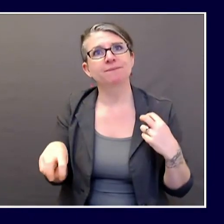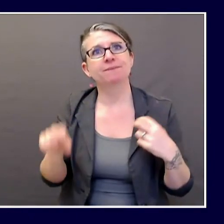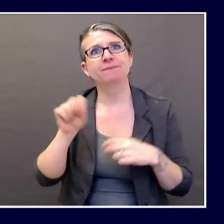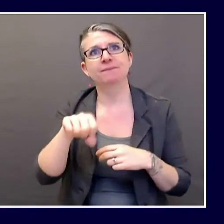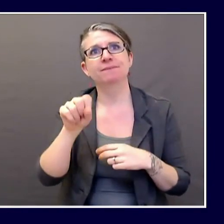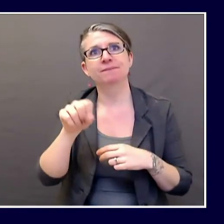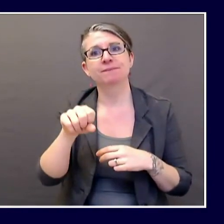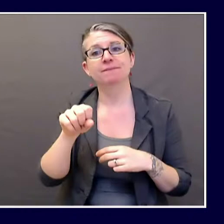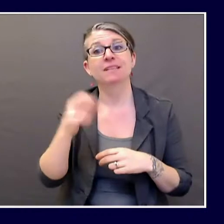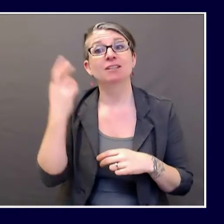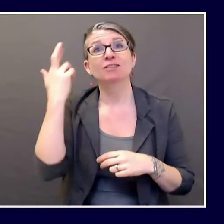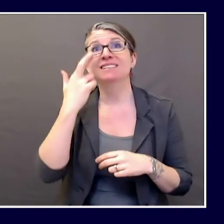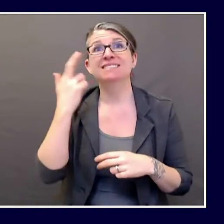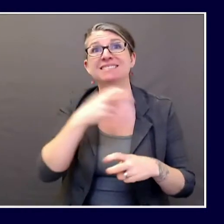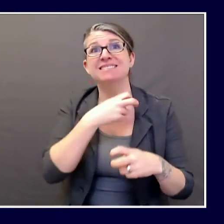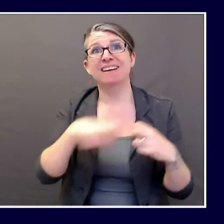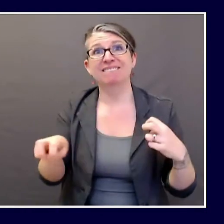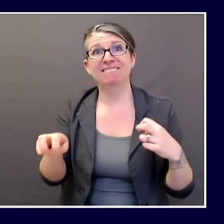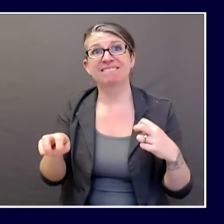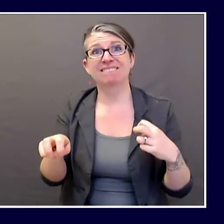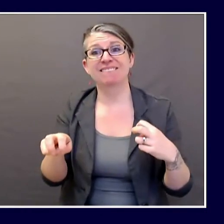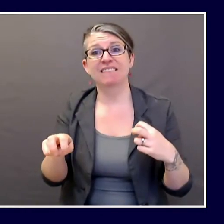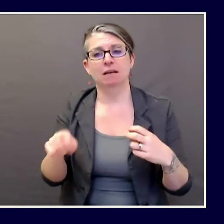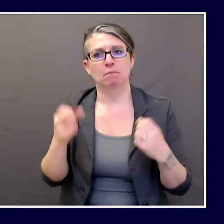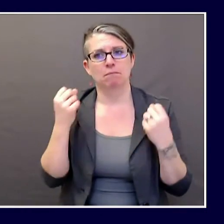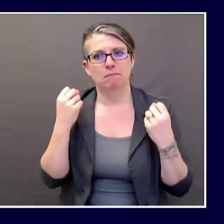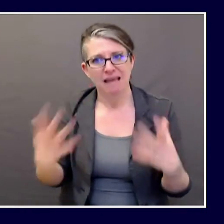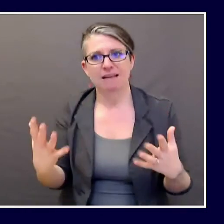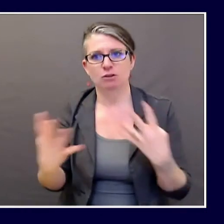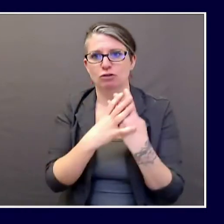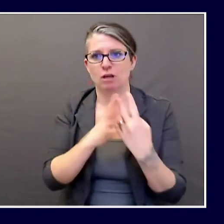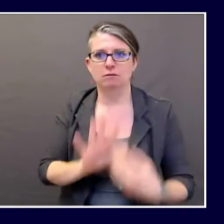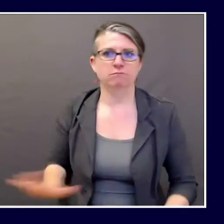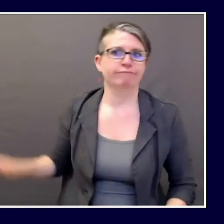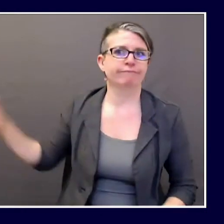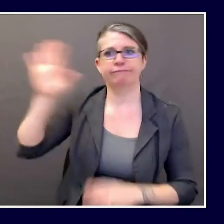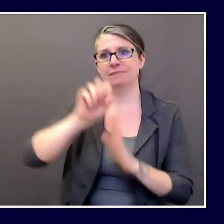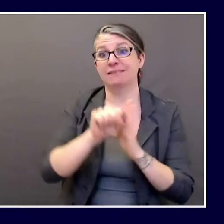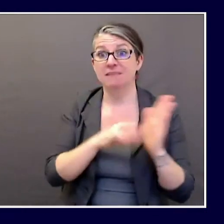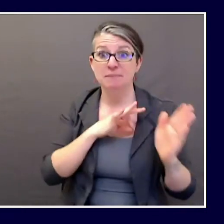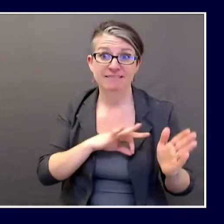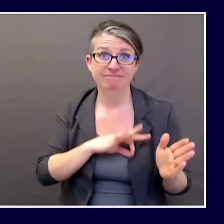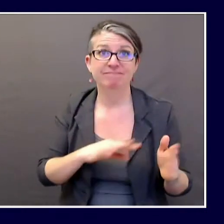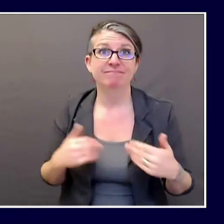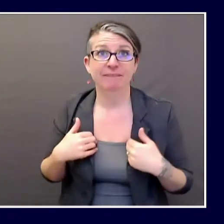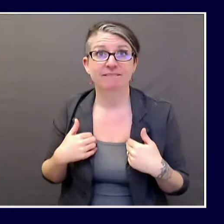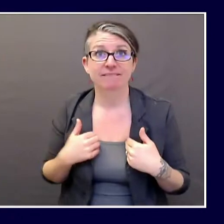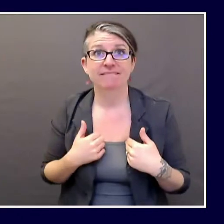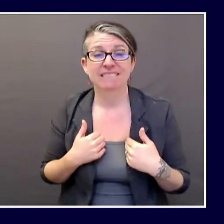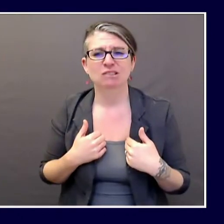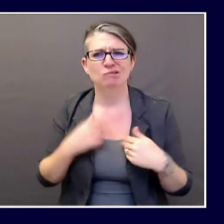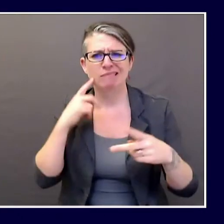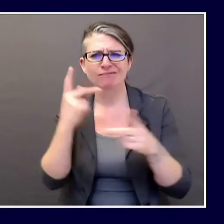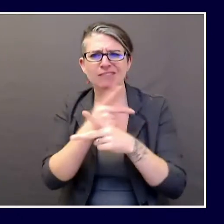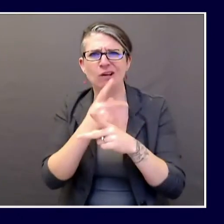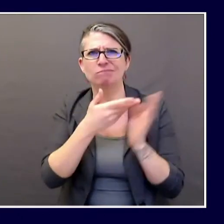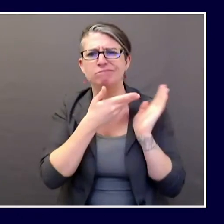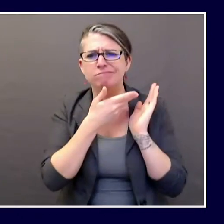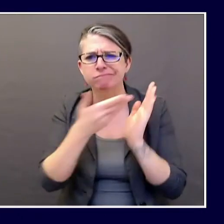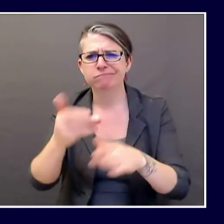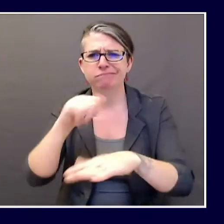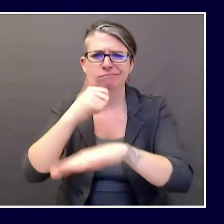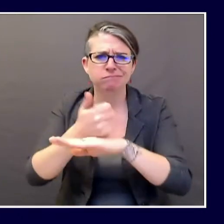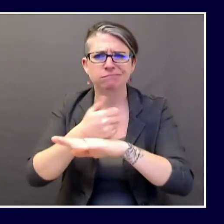and everything, but that's something that we've been thinking through, analyzing, getting the data on, and now we're moving out with it,